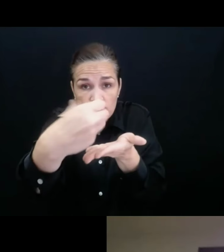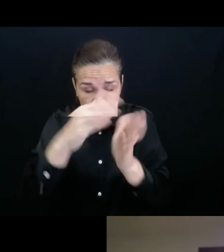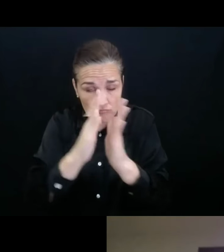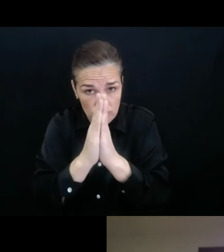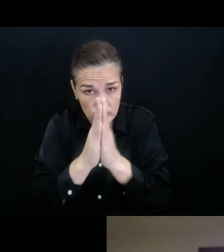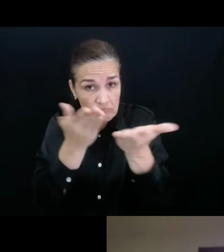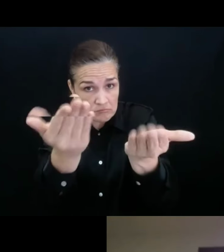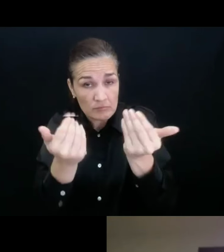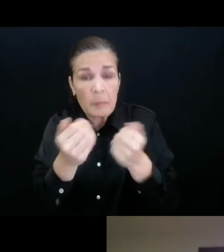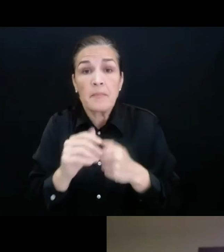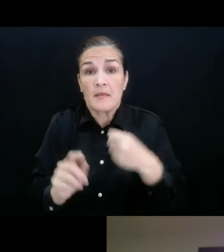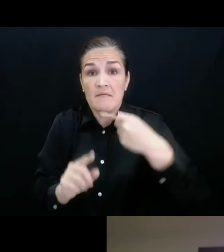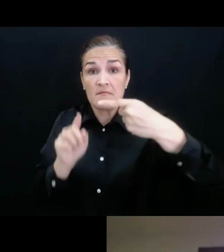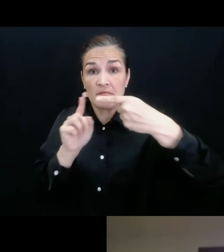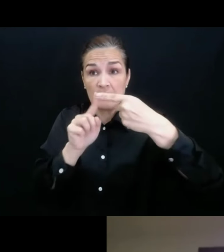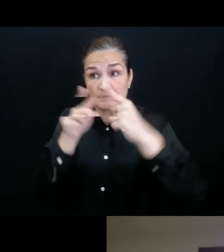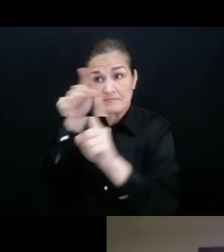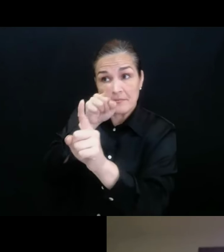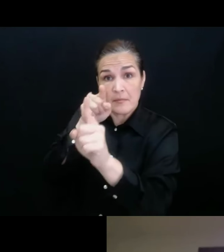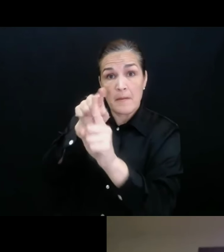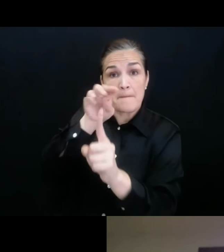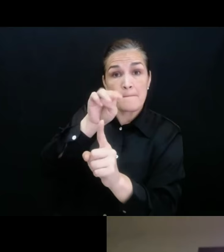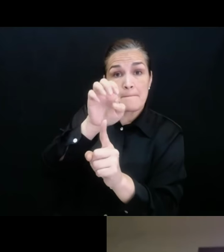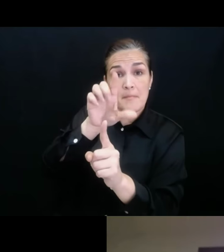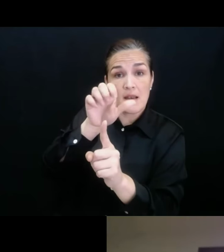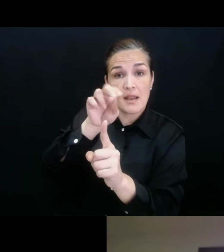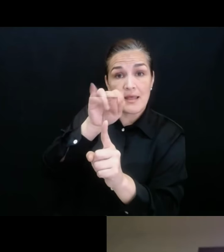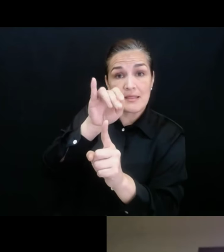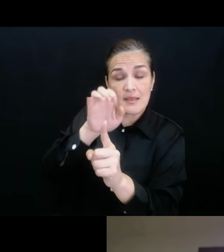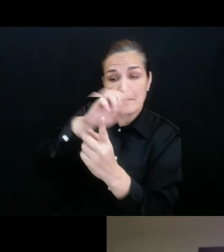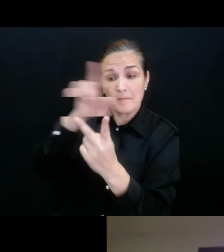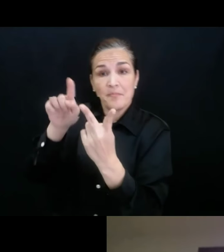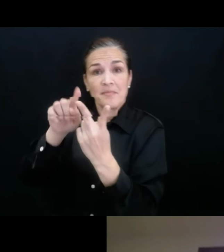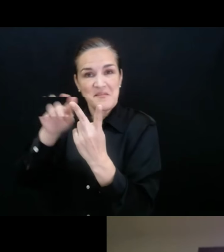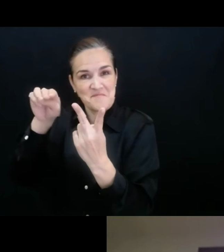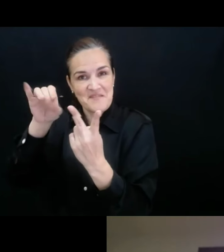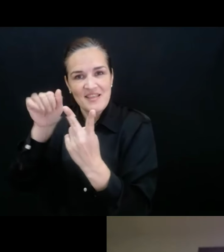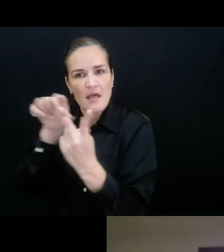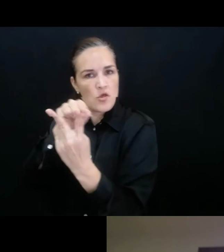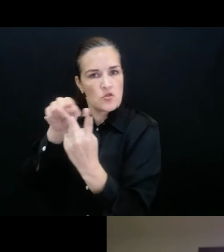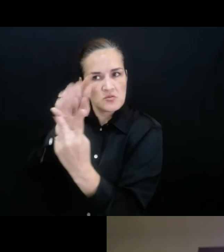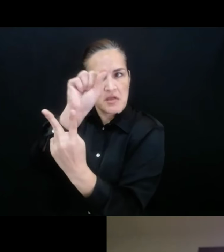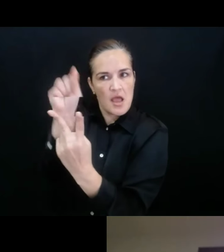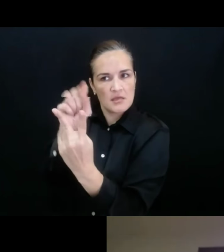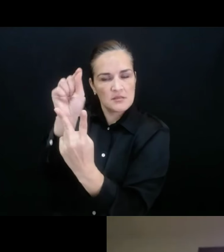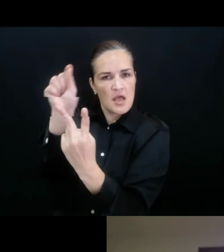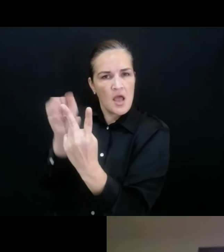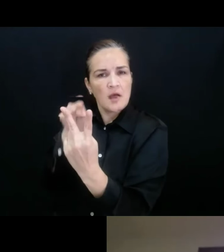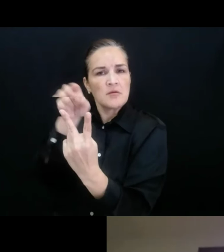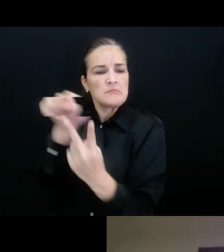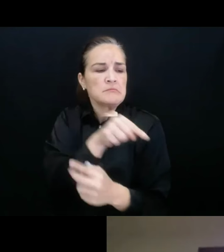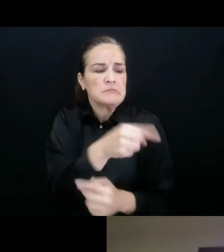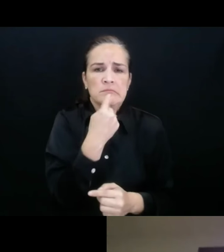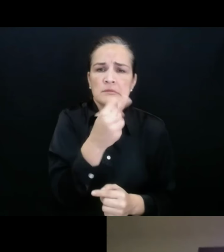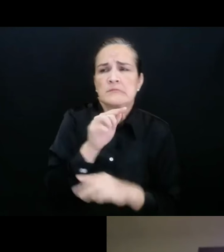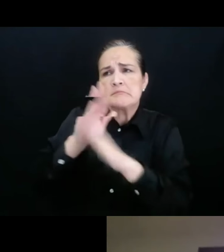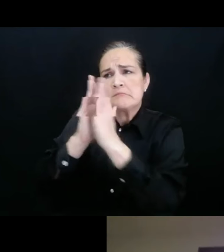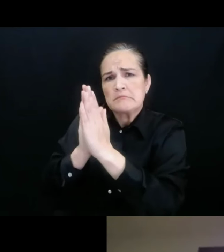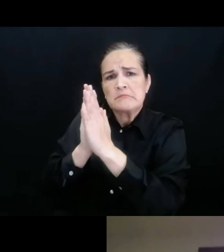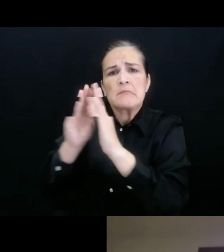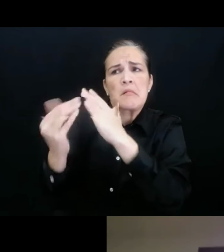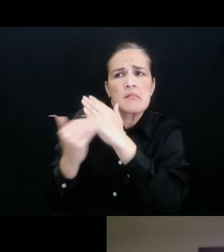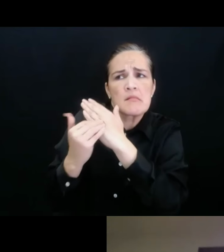pues tanto para Melanie como para la doctora Mina Brajovic. the first question would be for Melanie and for Nos pide Dr. un Mina consejo Brajovic. práctico o They're una